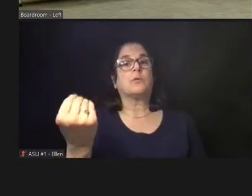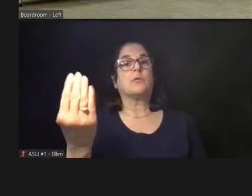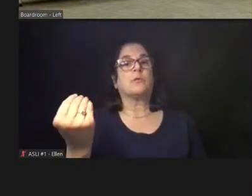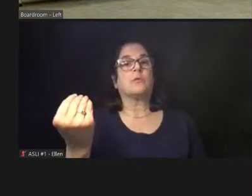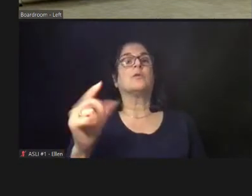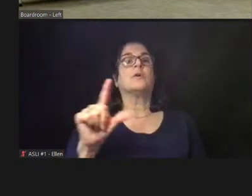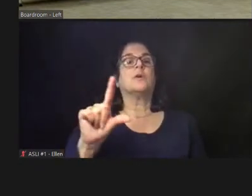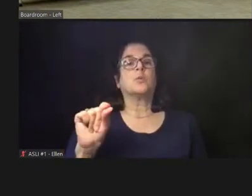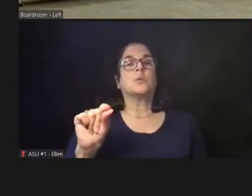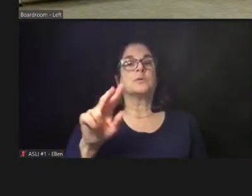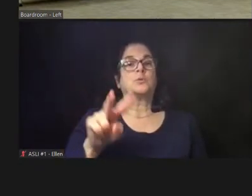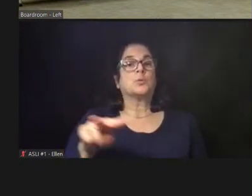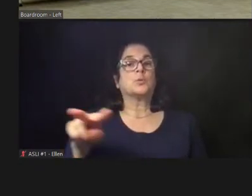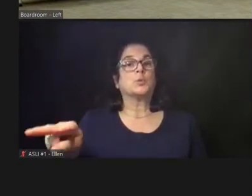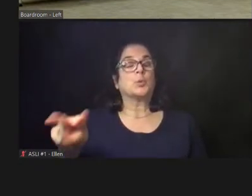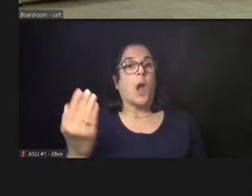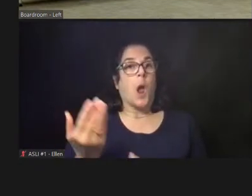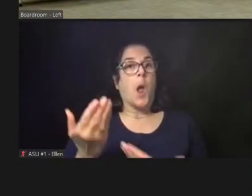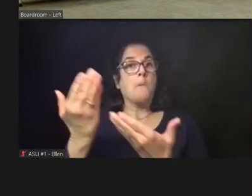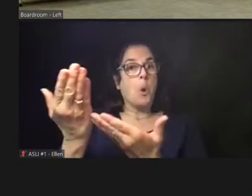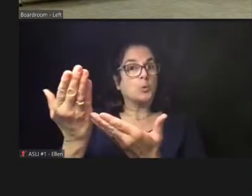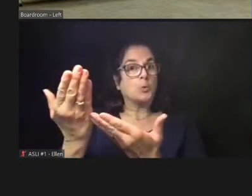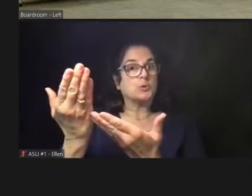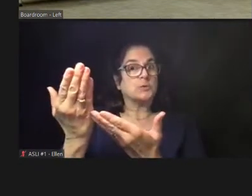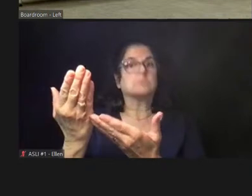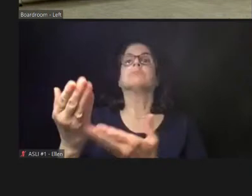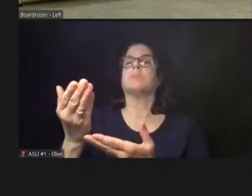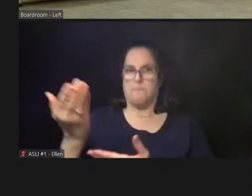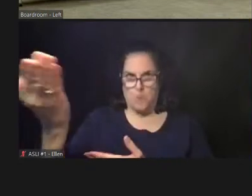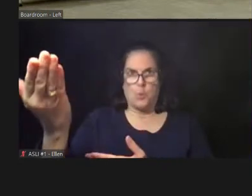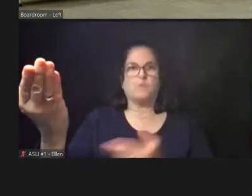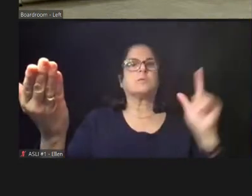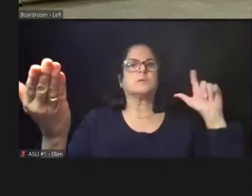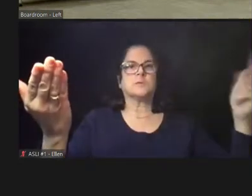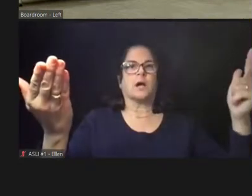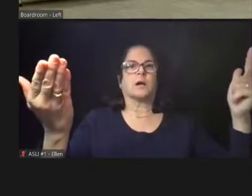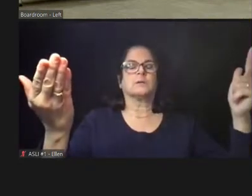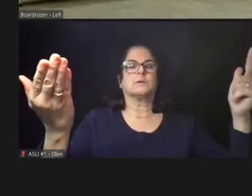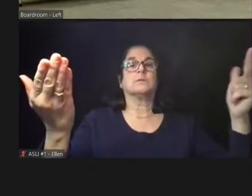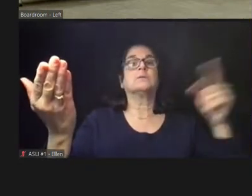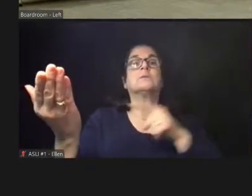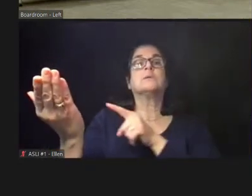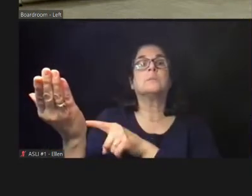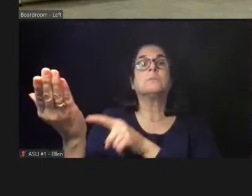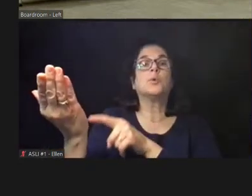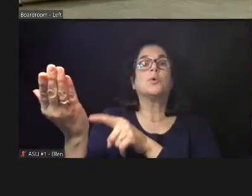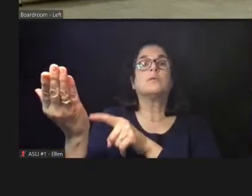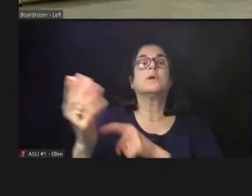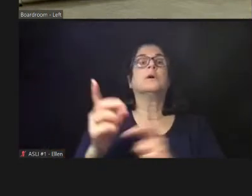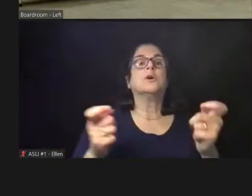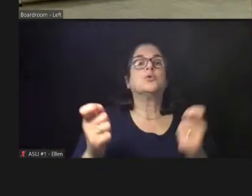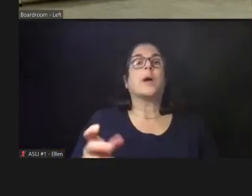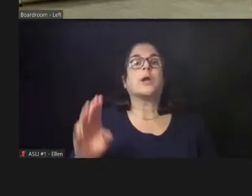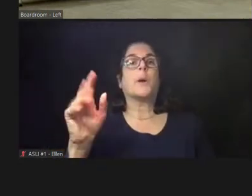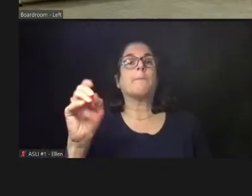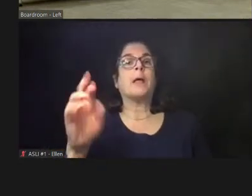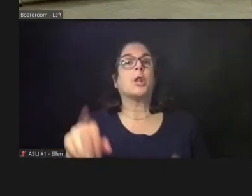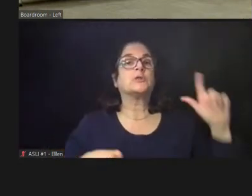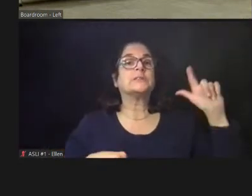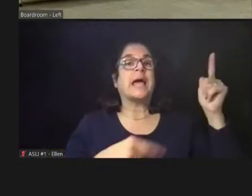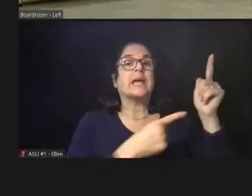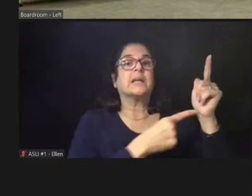2022. May I have a motion to approve? So moved. Second. Moved by Director Miller, seconded by Director